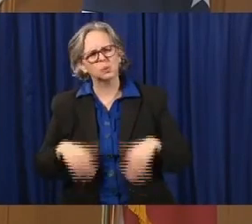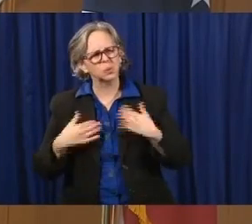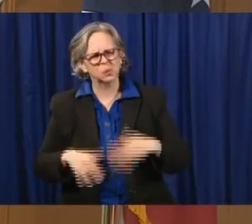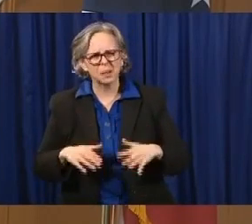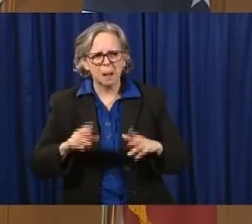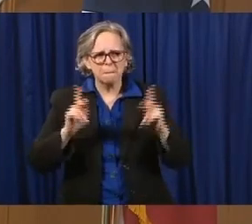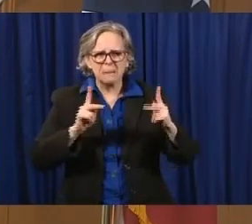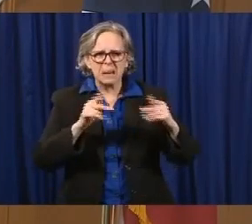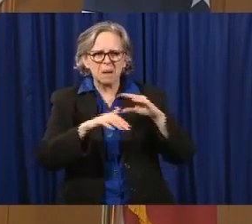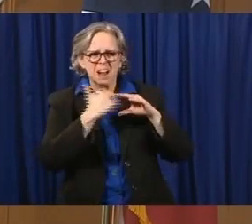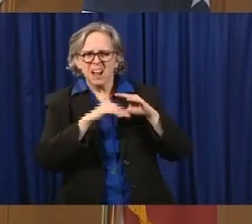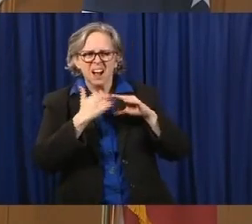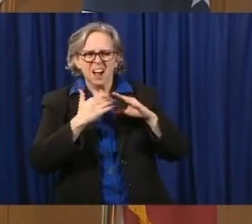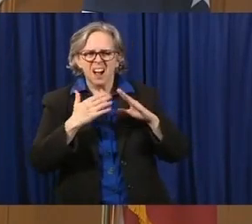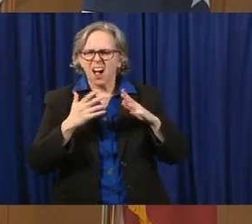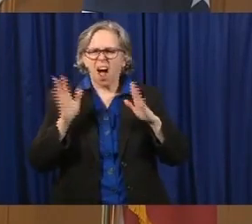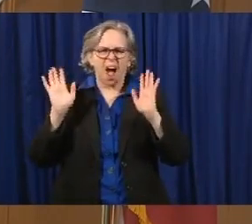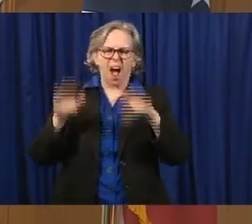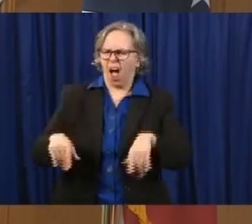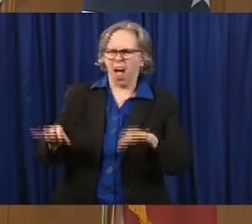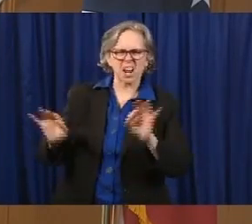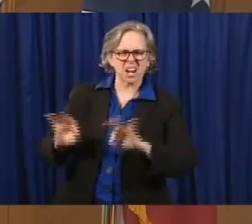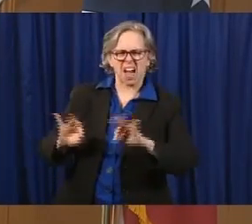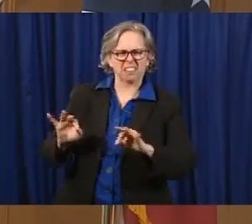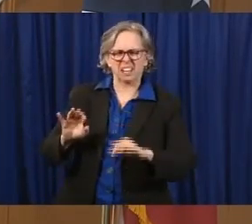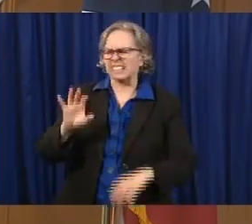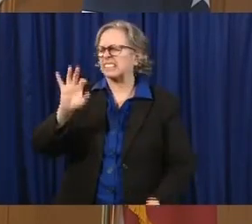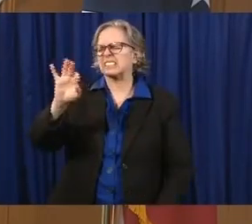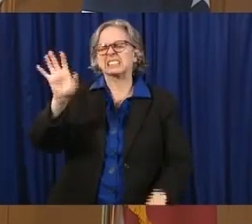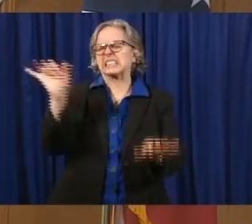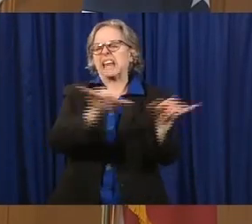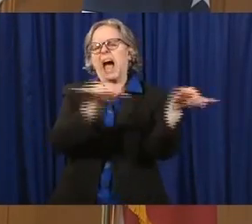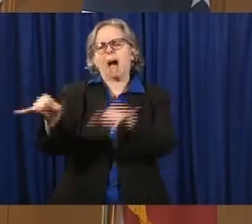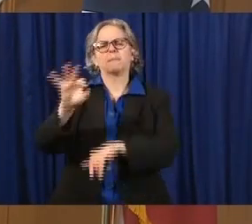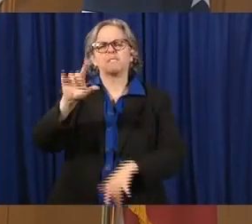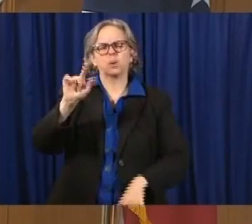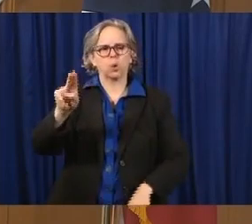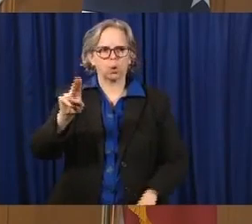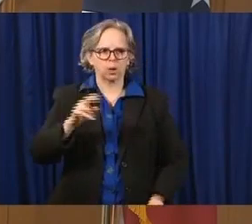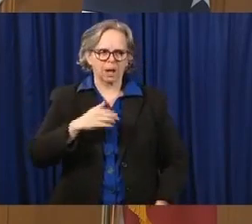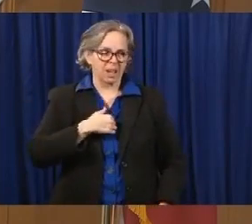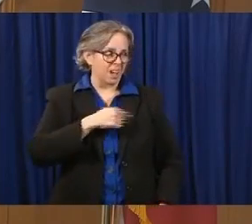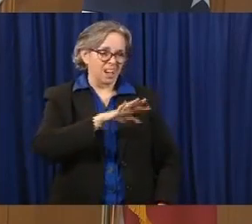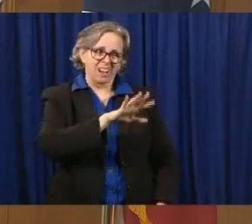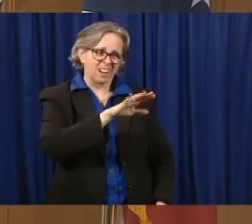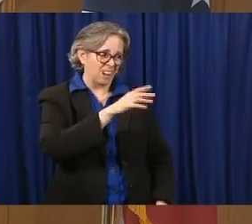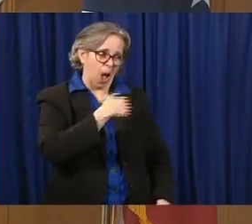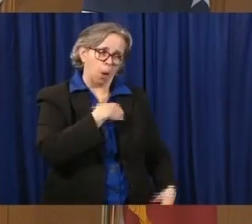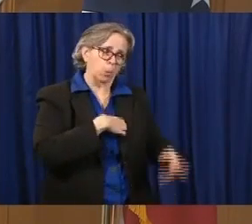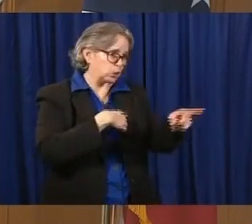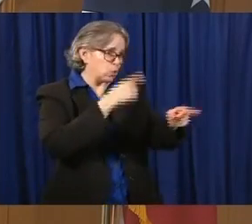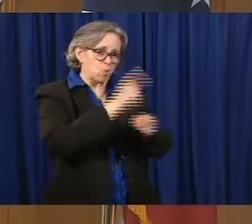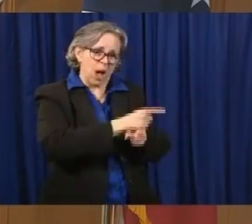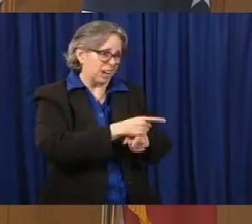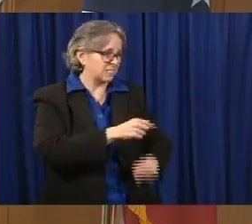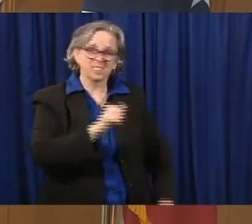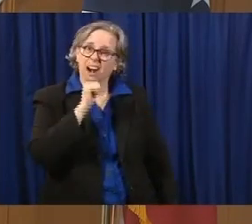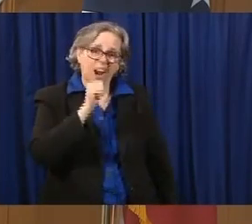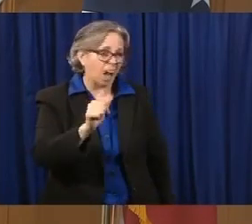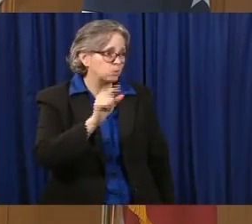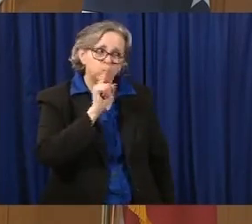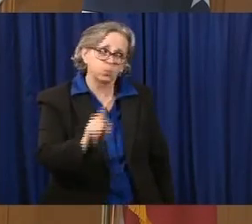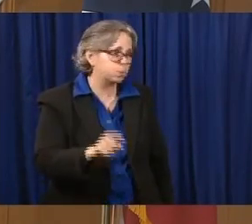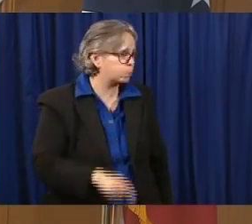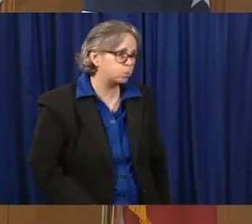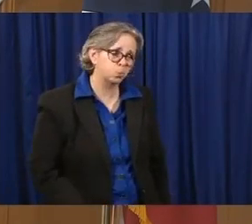this is like the flu. I wish it was. It's not. And so as we all work